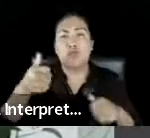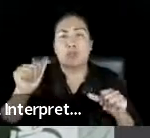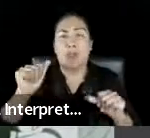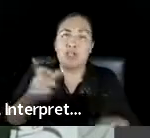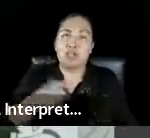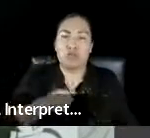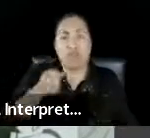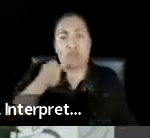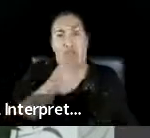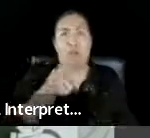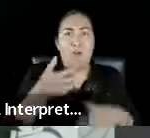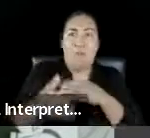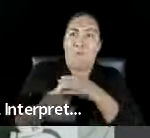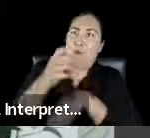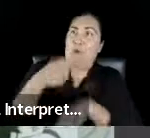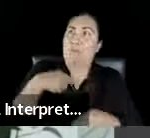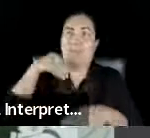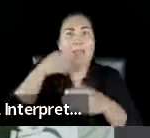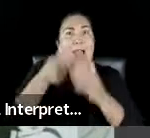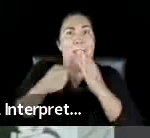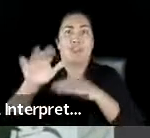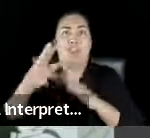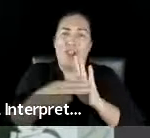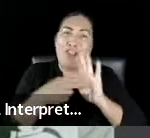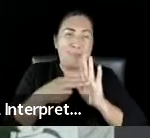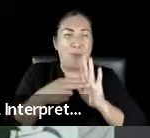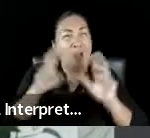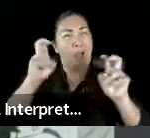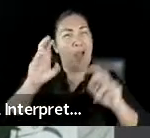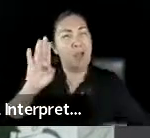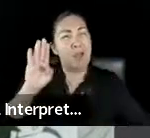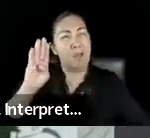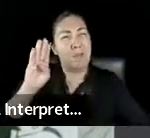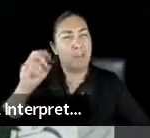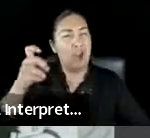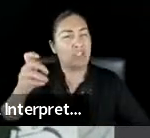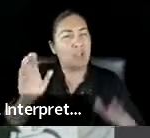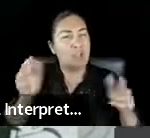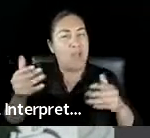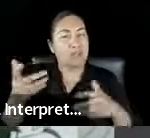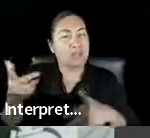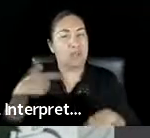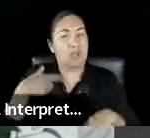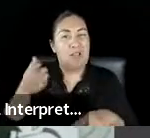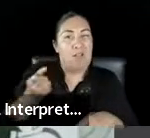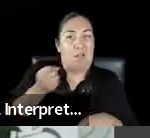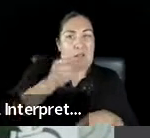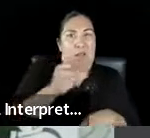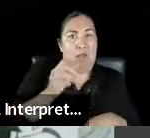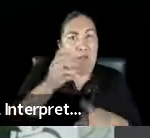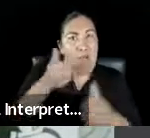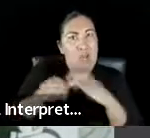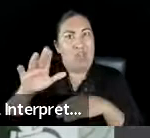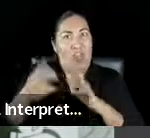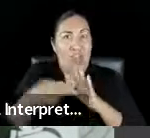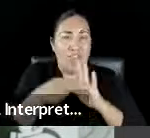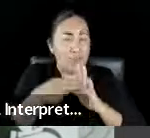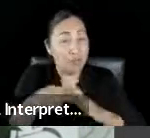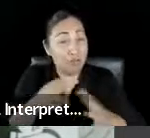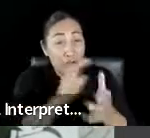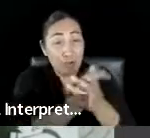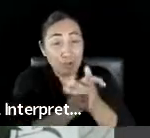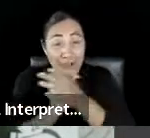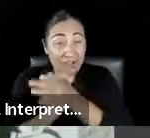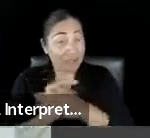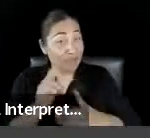and pushing against the box is hard. So I'm going to turn it over to you two to talk about the film Labels. Thank you both, and congratulations. Thank you